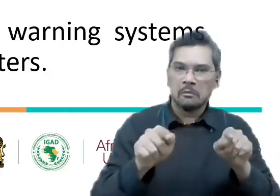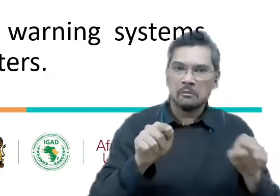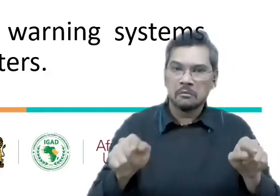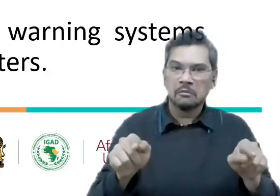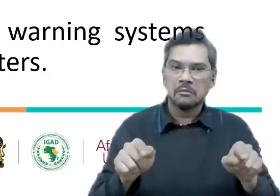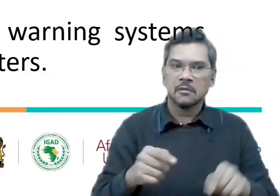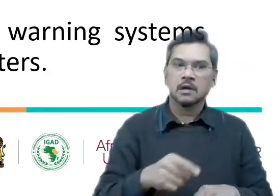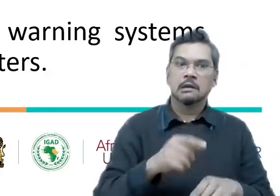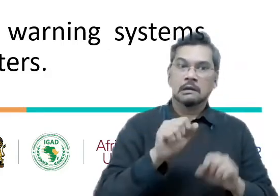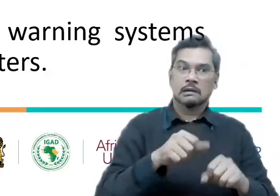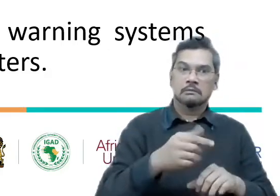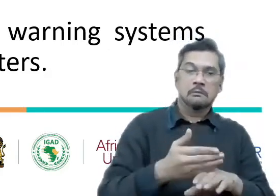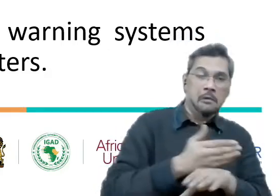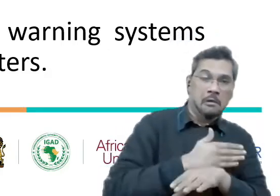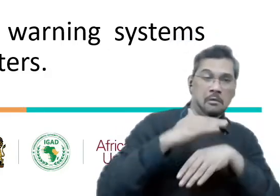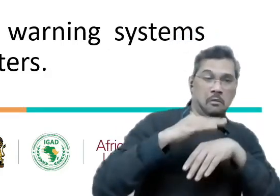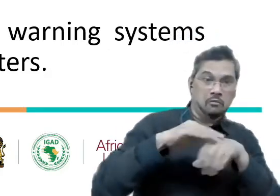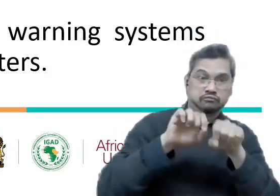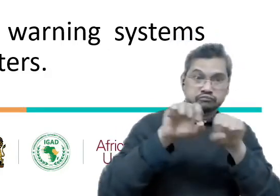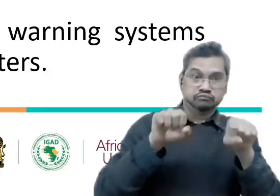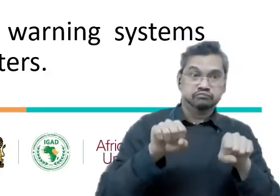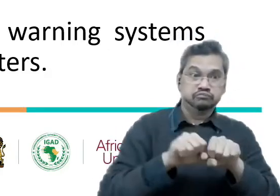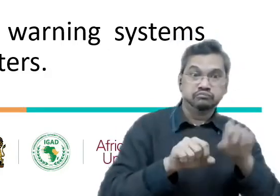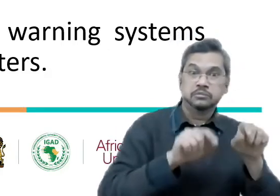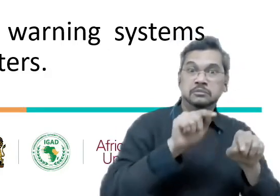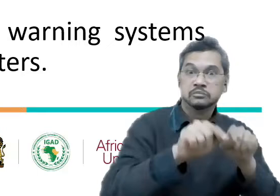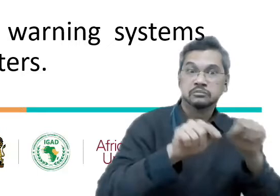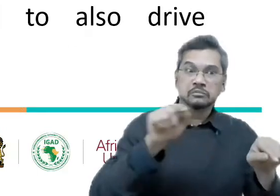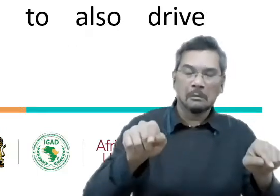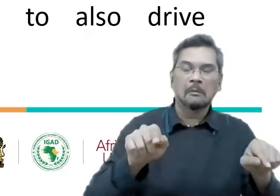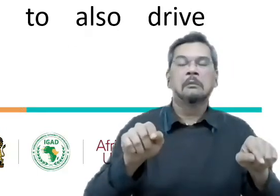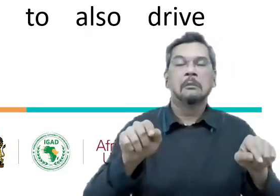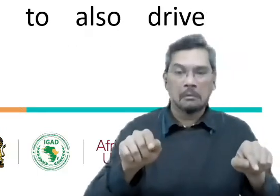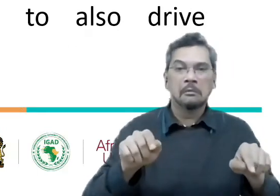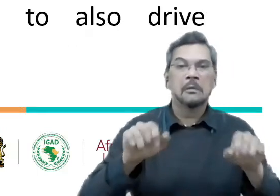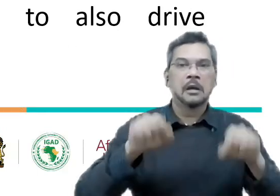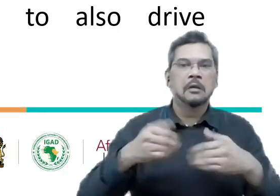safety and minimize loss of damage.